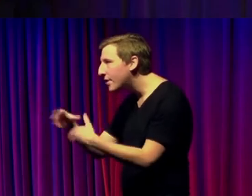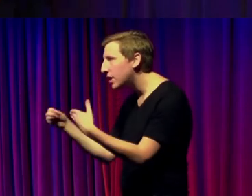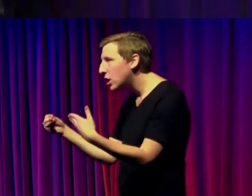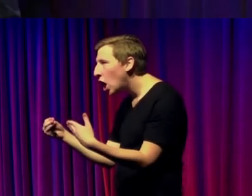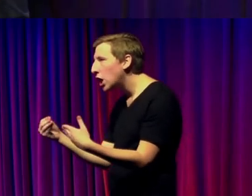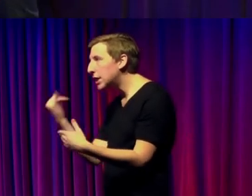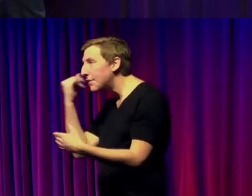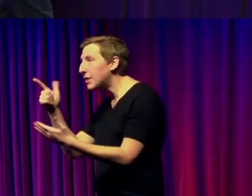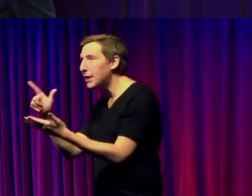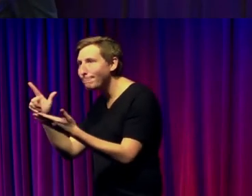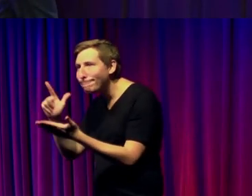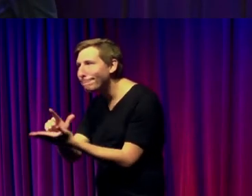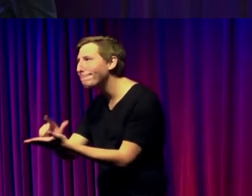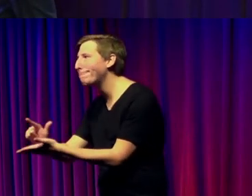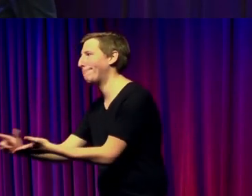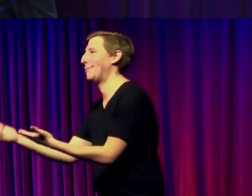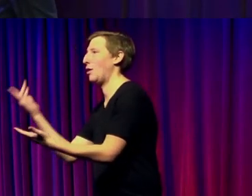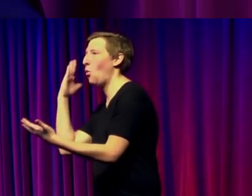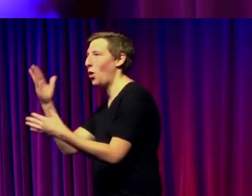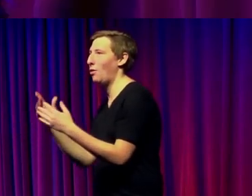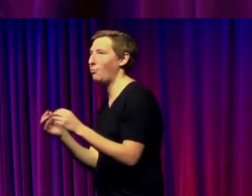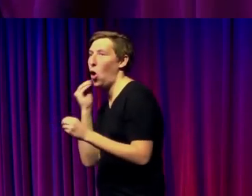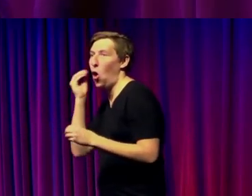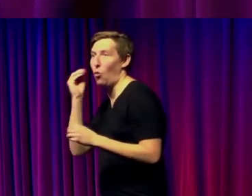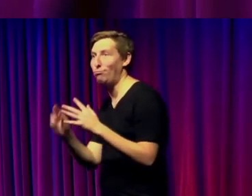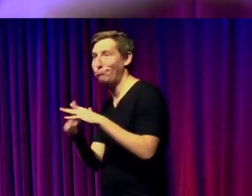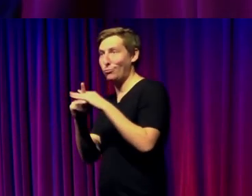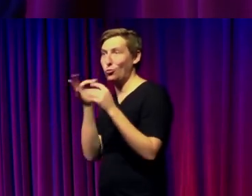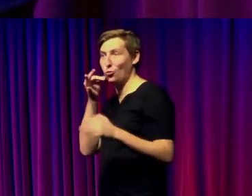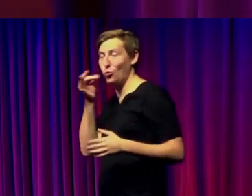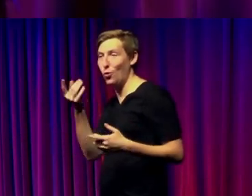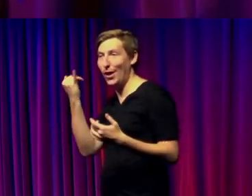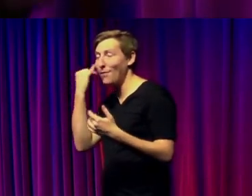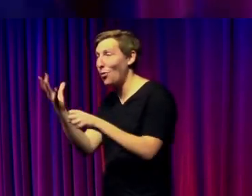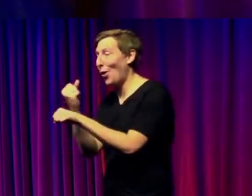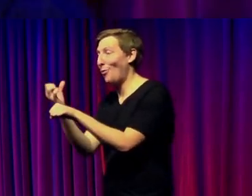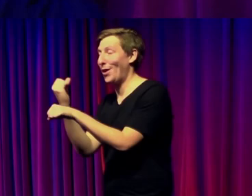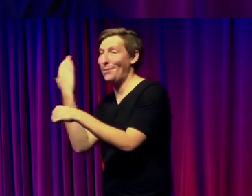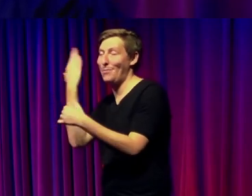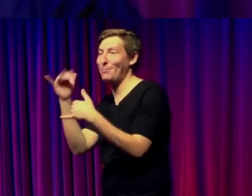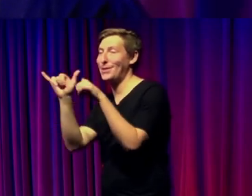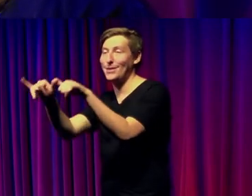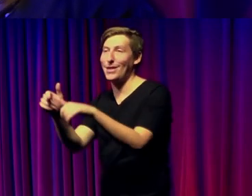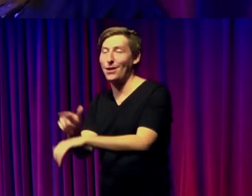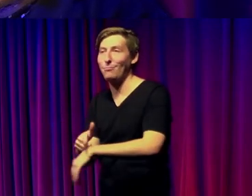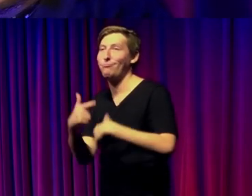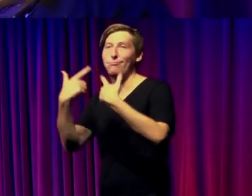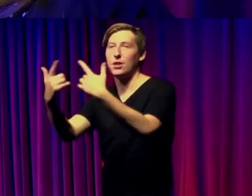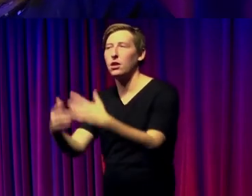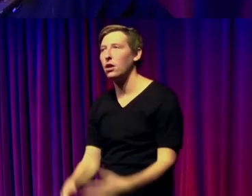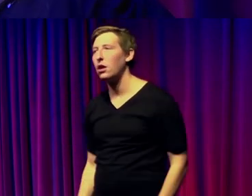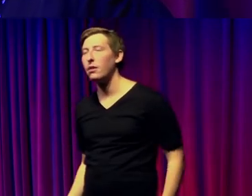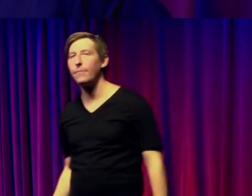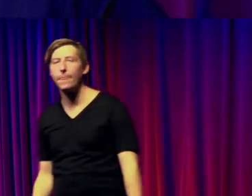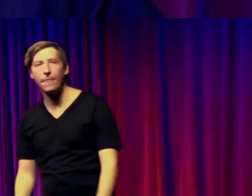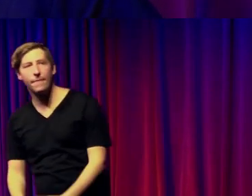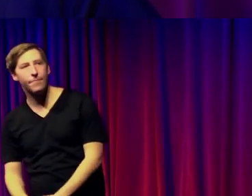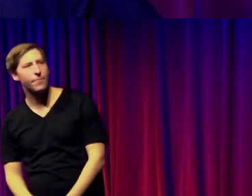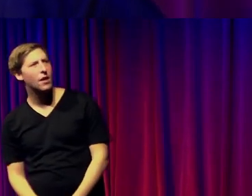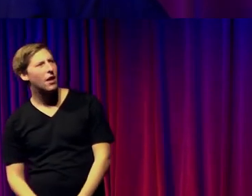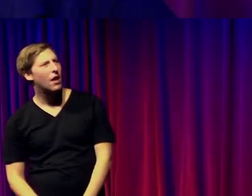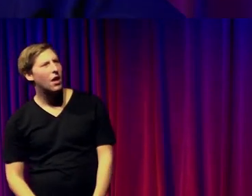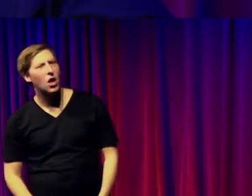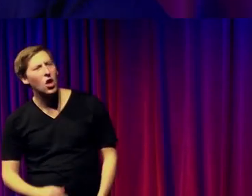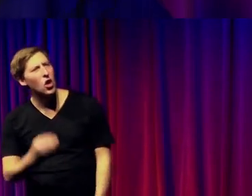quicker. That's why I'm here. You know what happens on the cum bet, it never works out! On the what